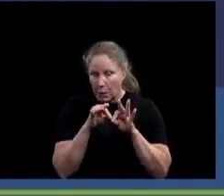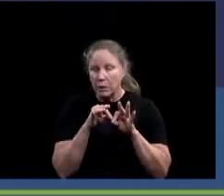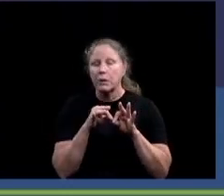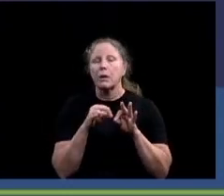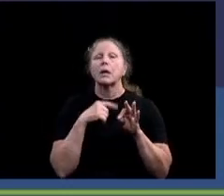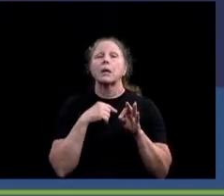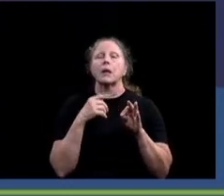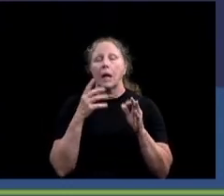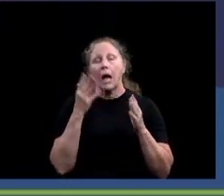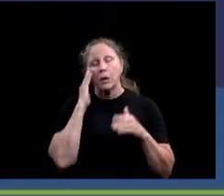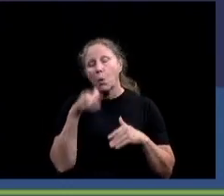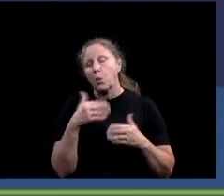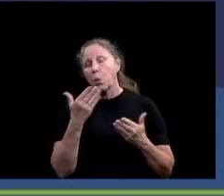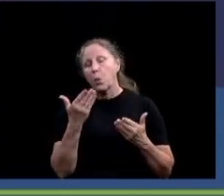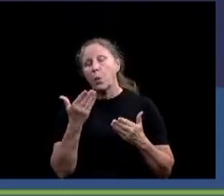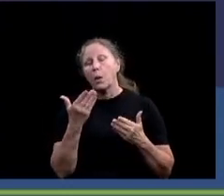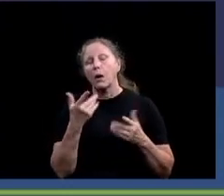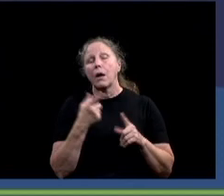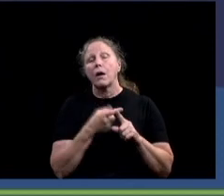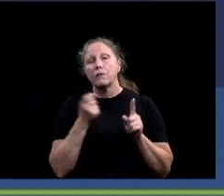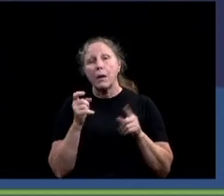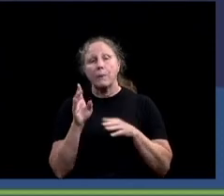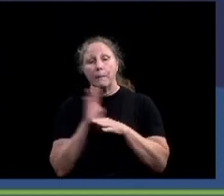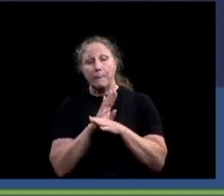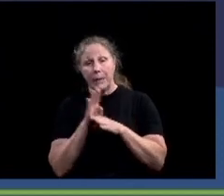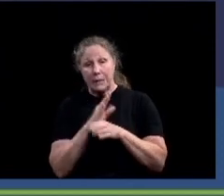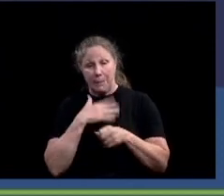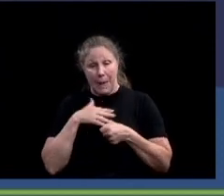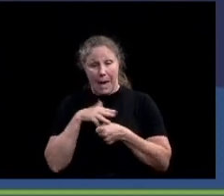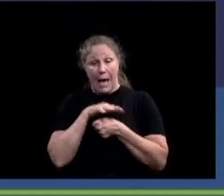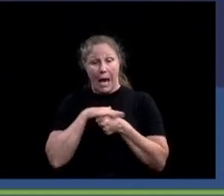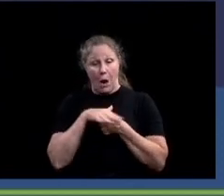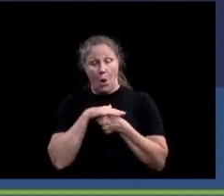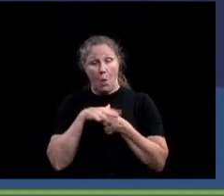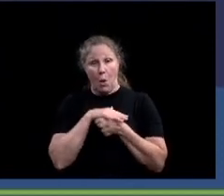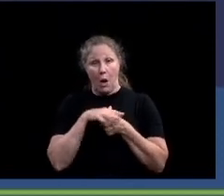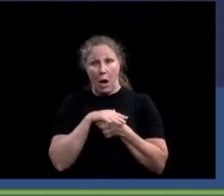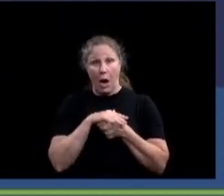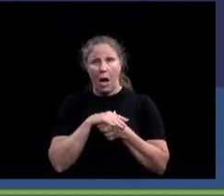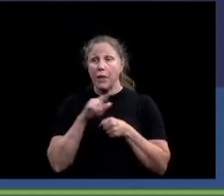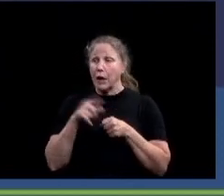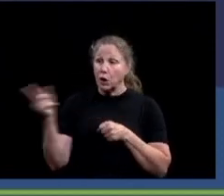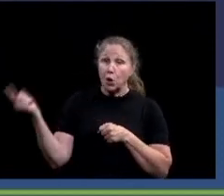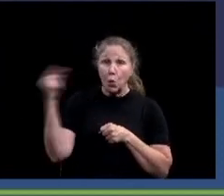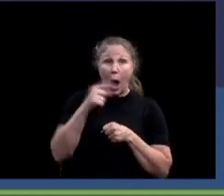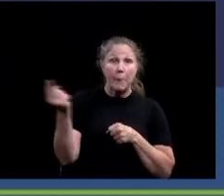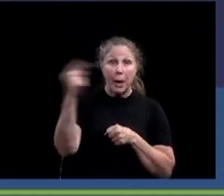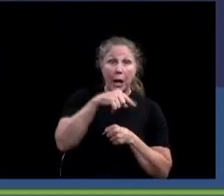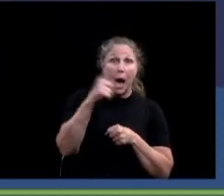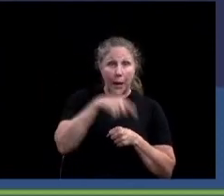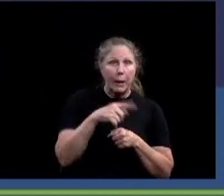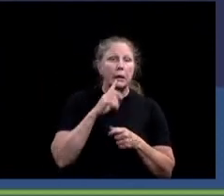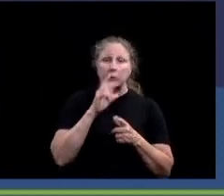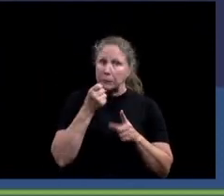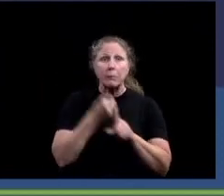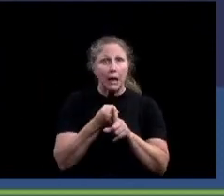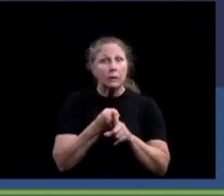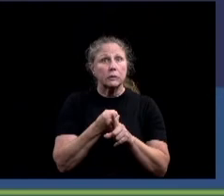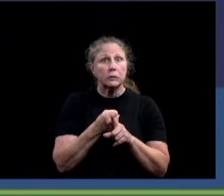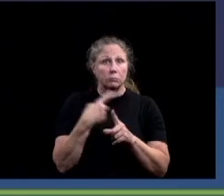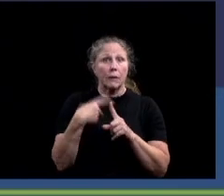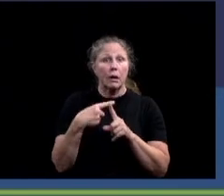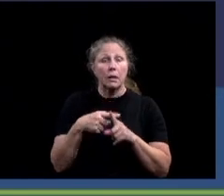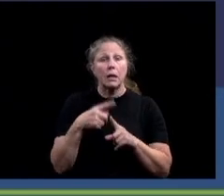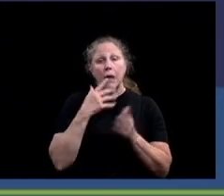businesses that are in my district, the difference that it makes that you all pop in every now and then and ask and check on them how they're doing. I mean, and